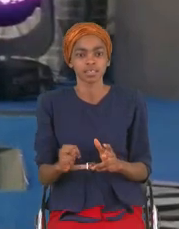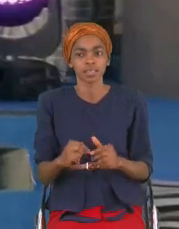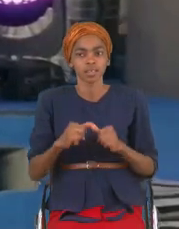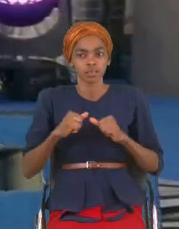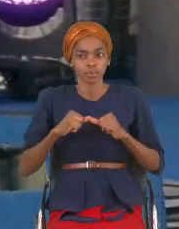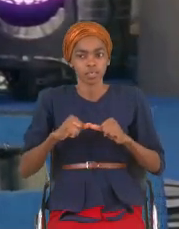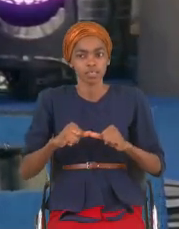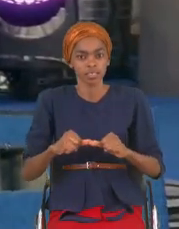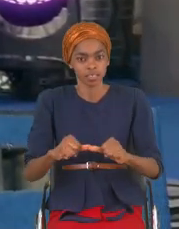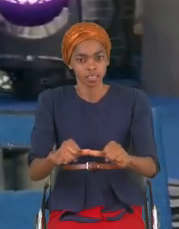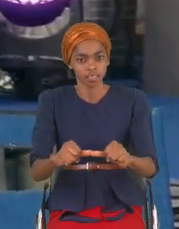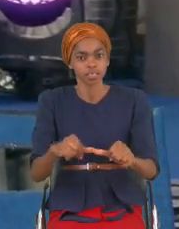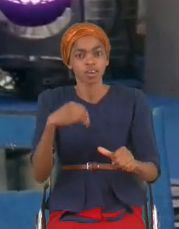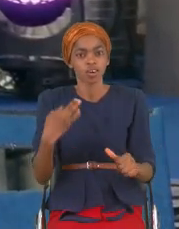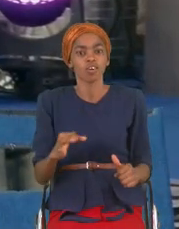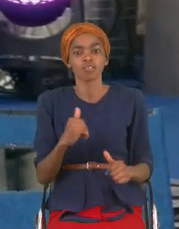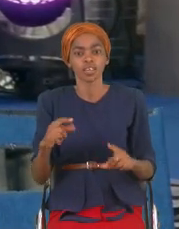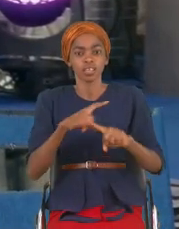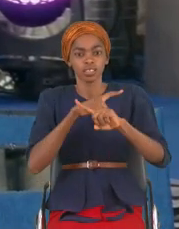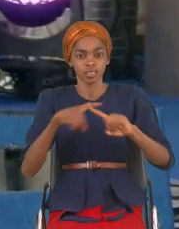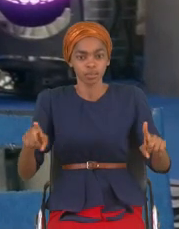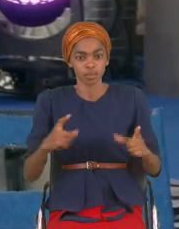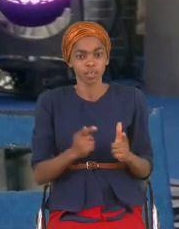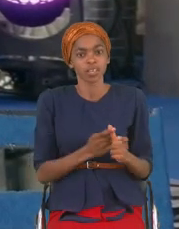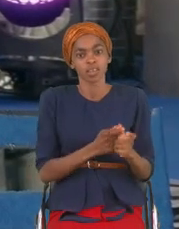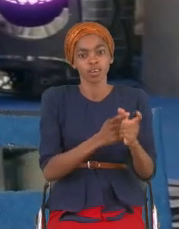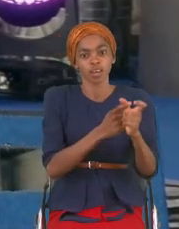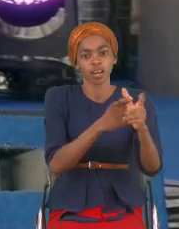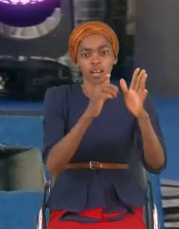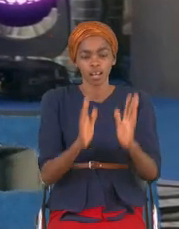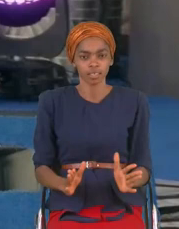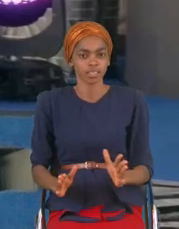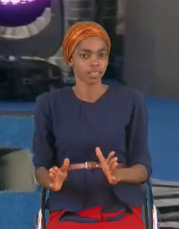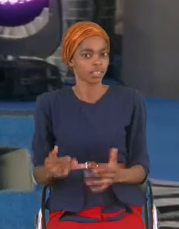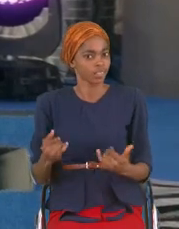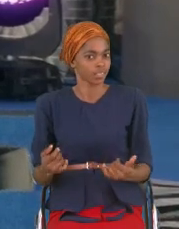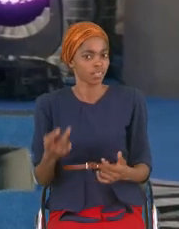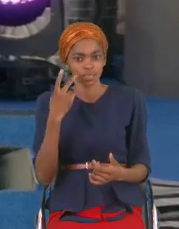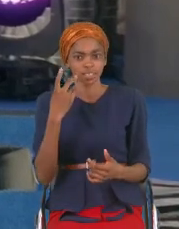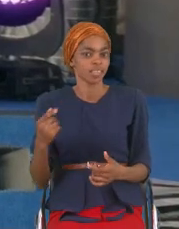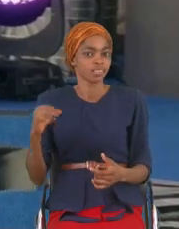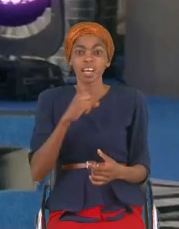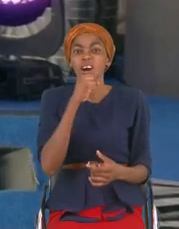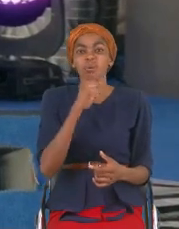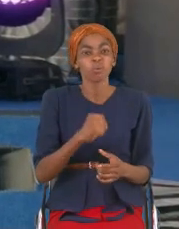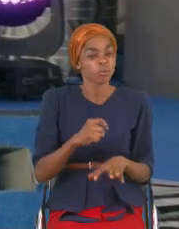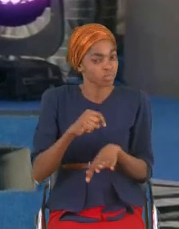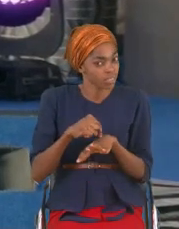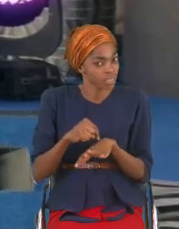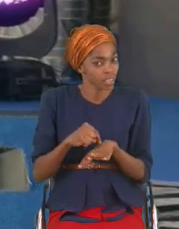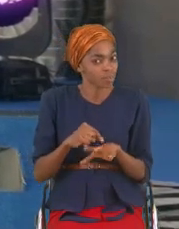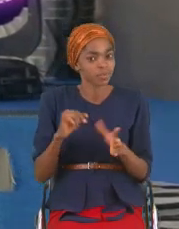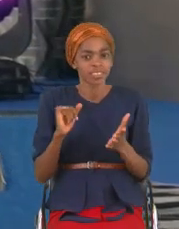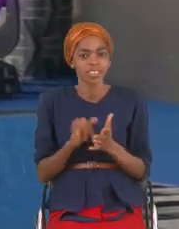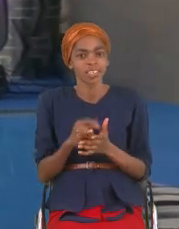of a distinguished athlete. It's from that time, old time, that